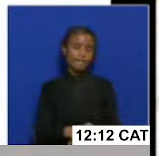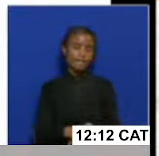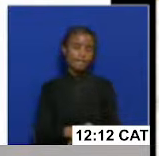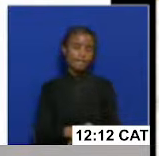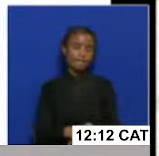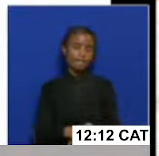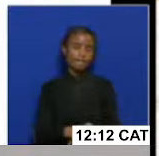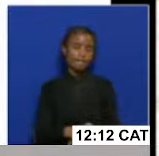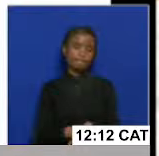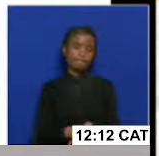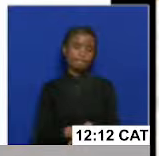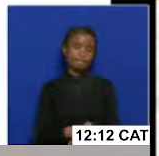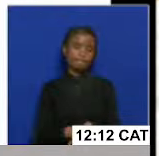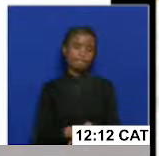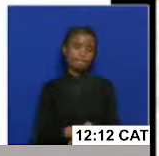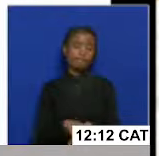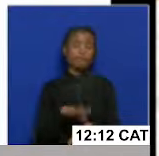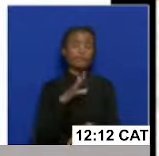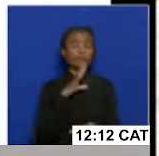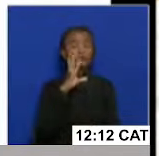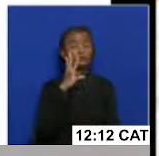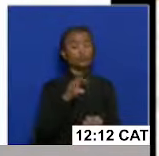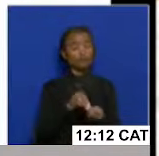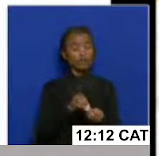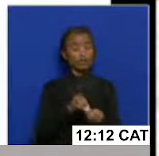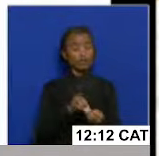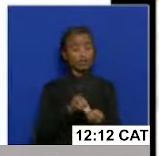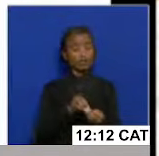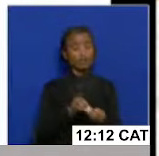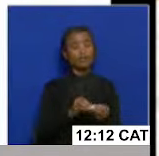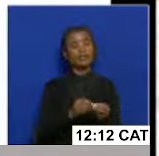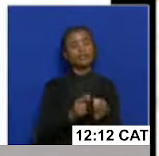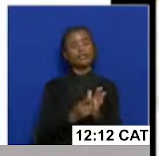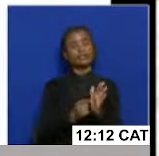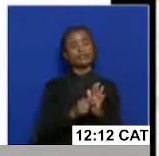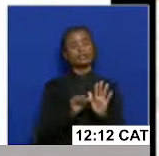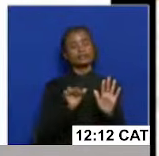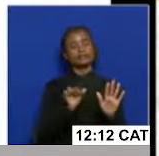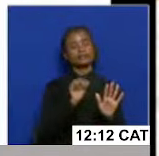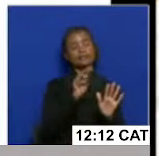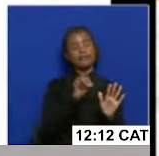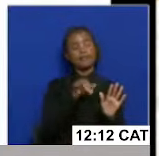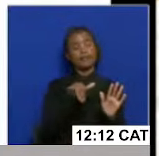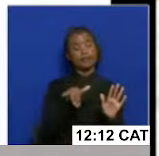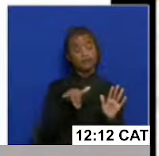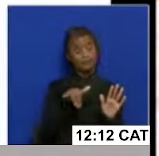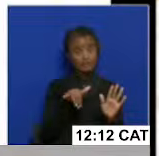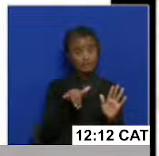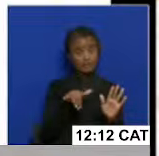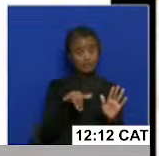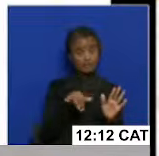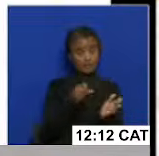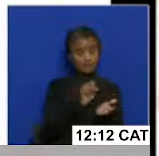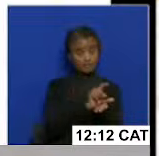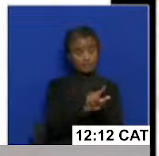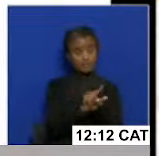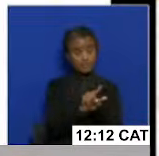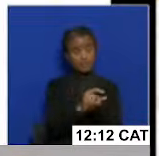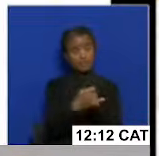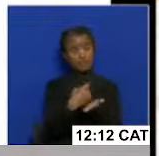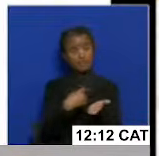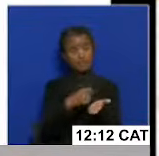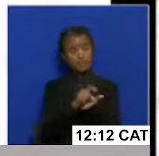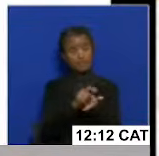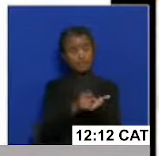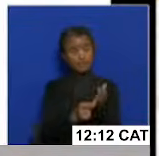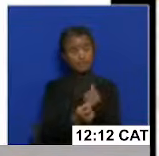totality of your messages on the 6th of May. Do you see that? Yes, I do. If you continue lower in that